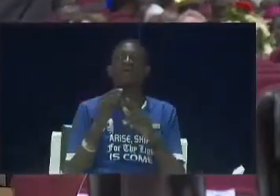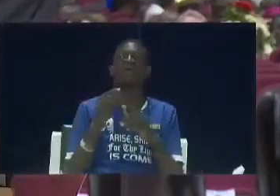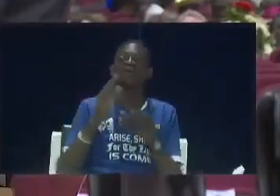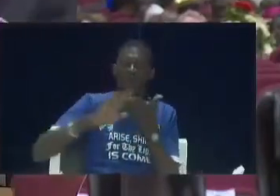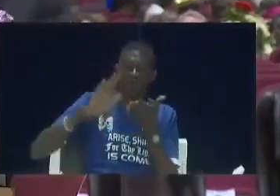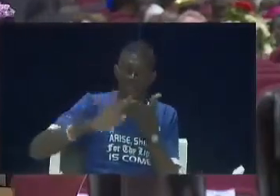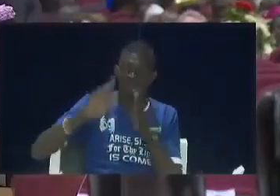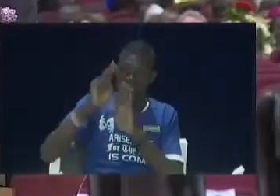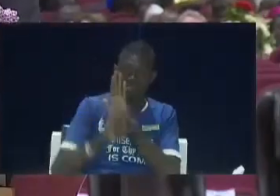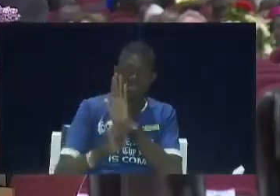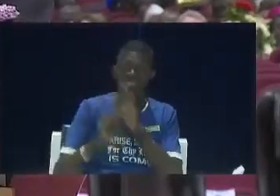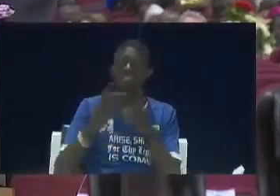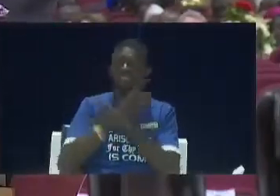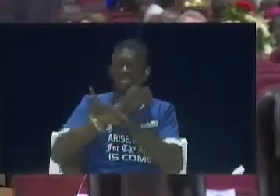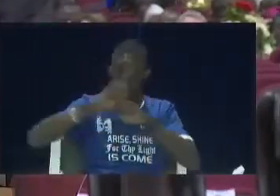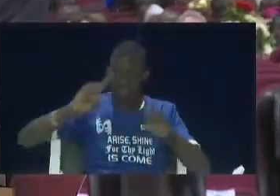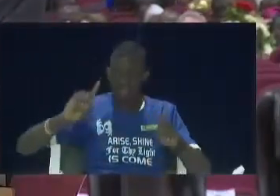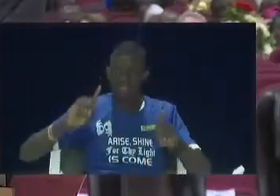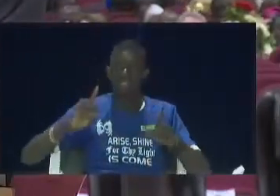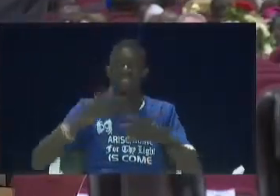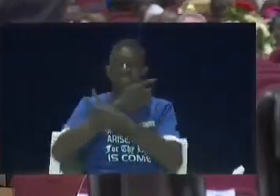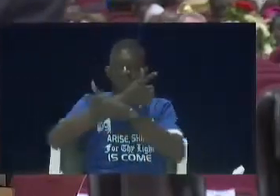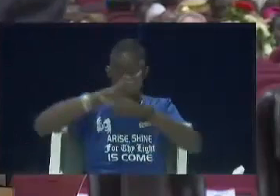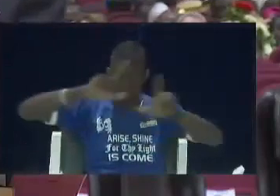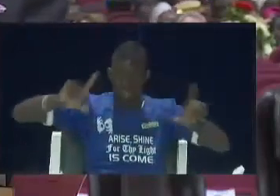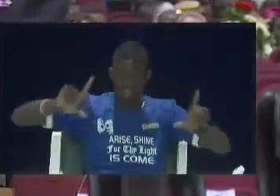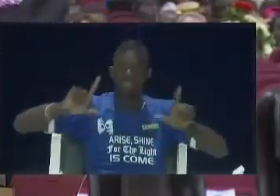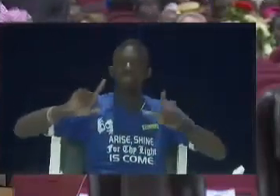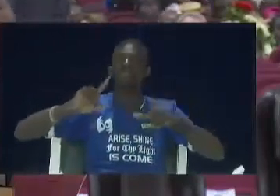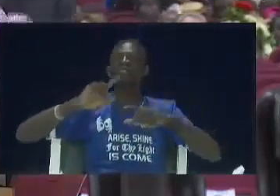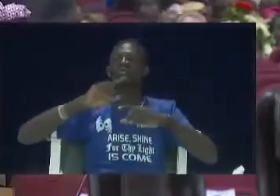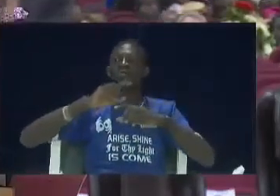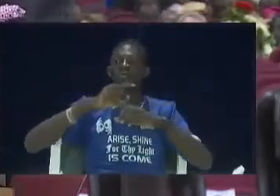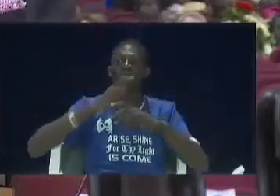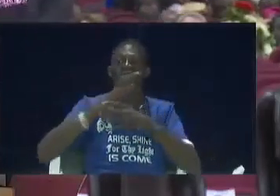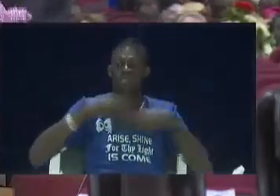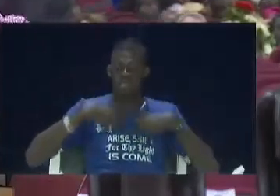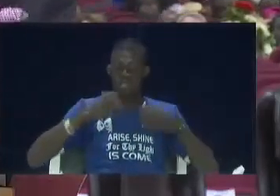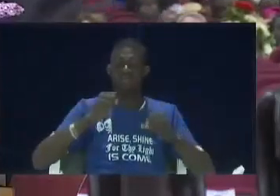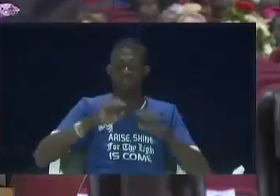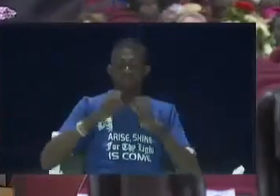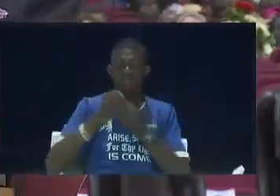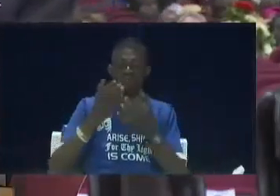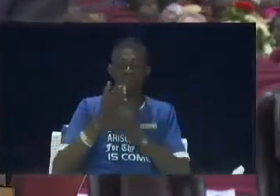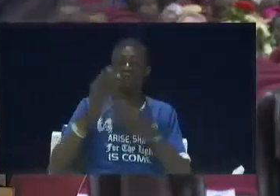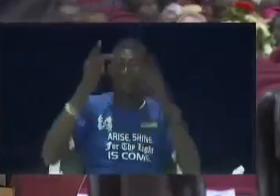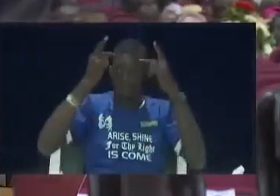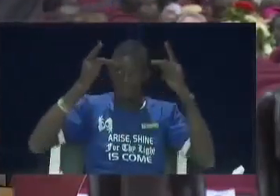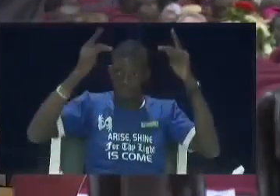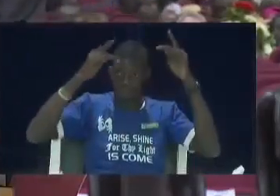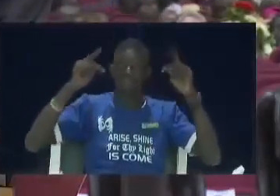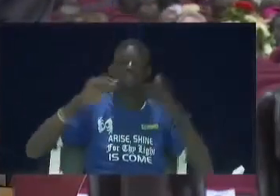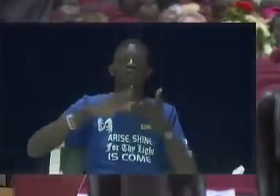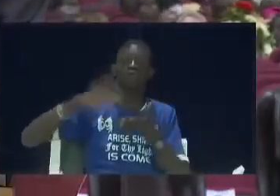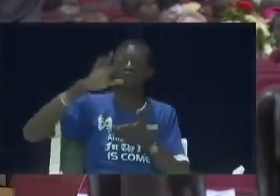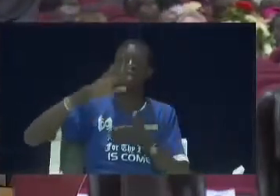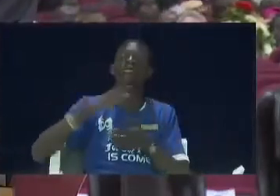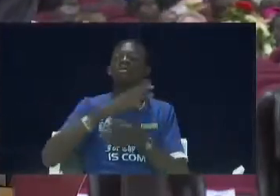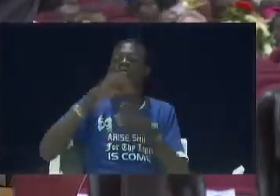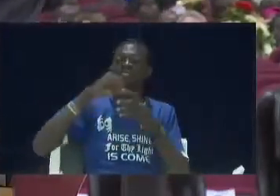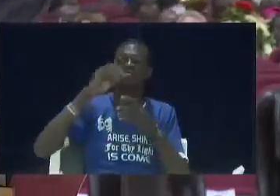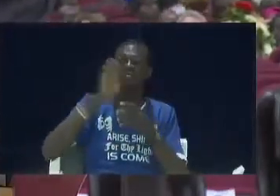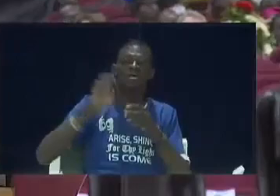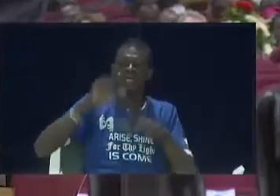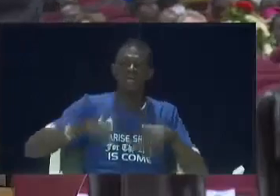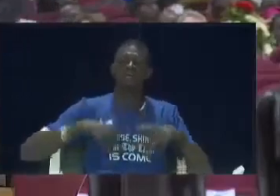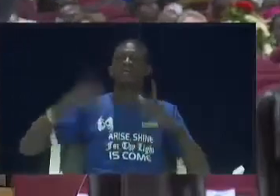Forgiveness, deliverance, liberty, healing, breakthrough, prosperity, glory, eternal